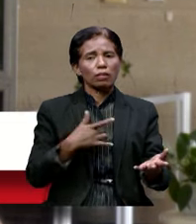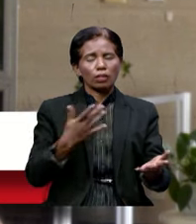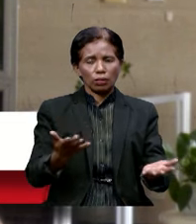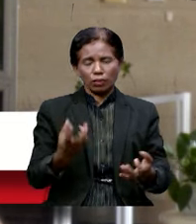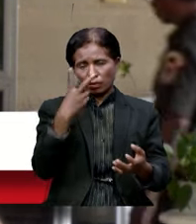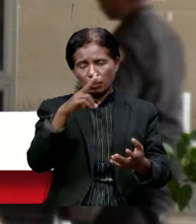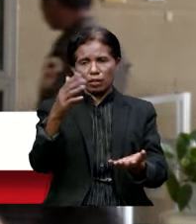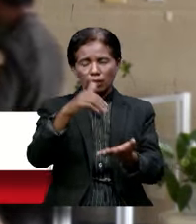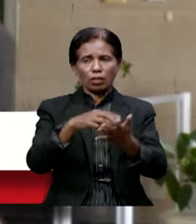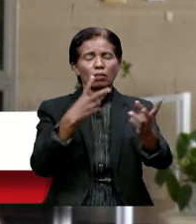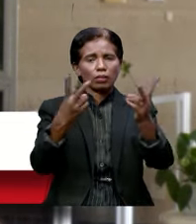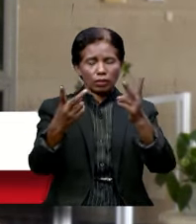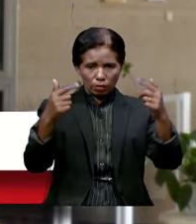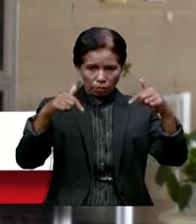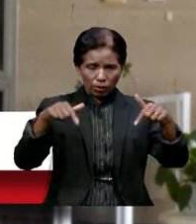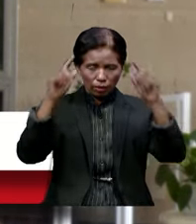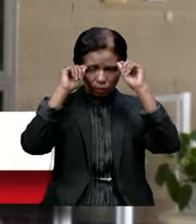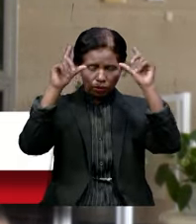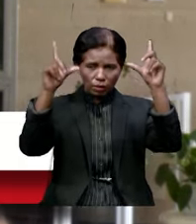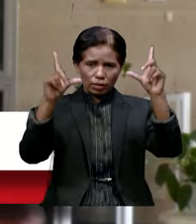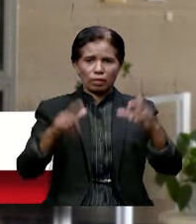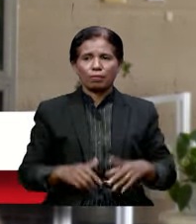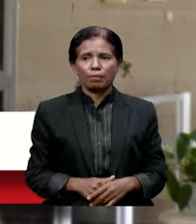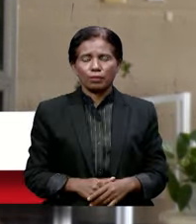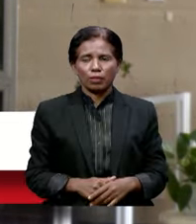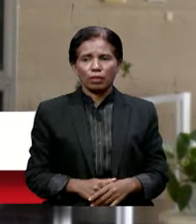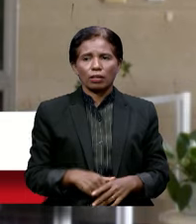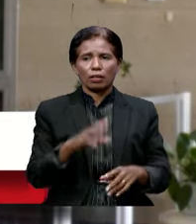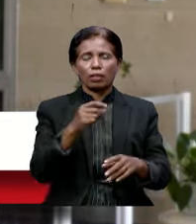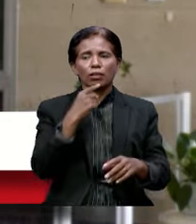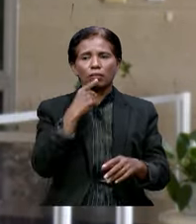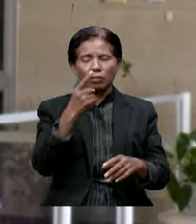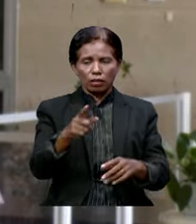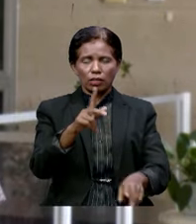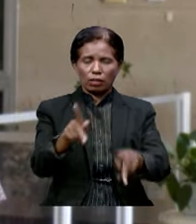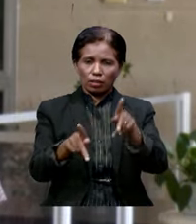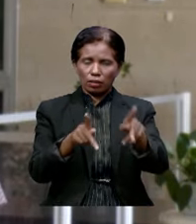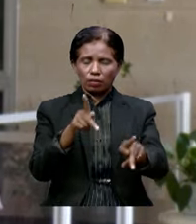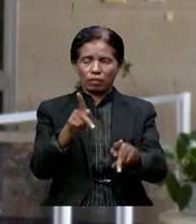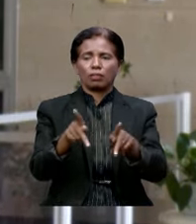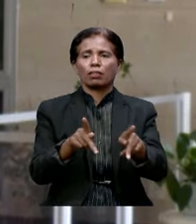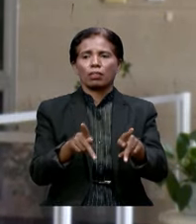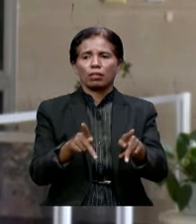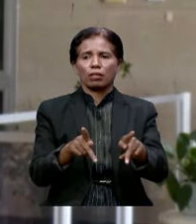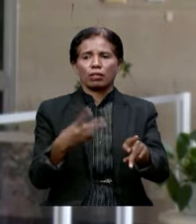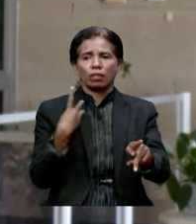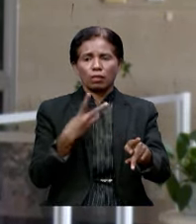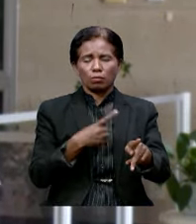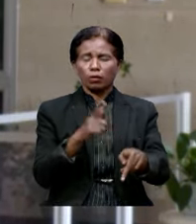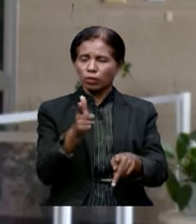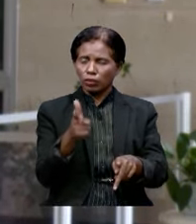where I've visited many times, and to see people who, when I was here 25 years